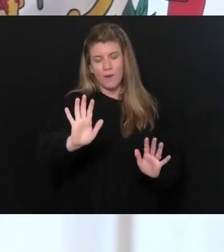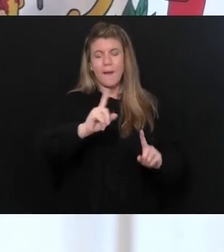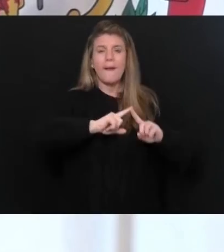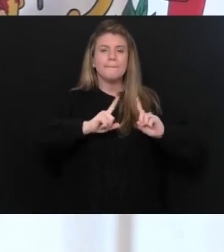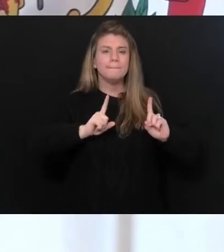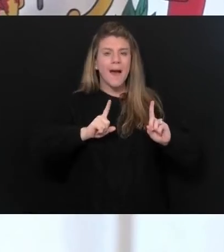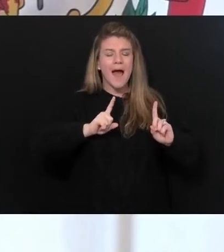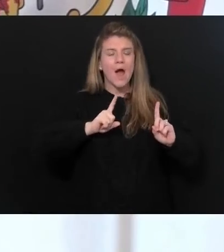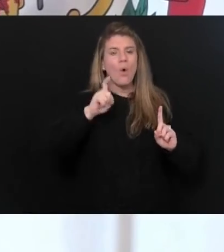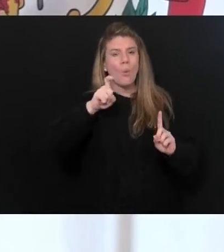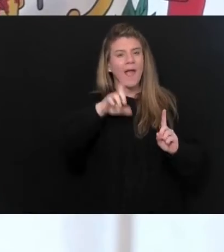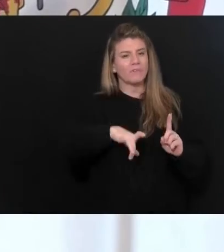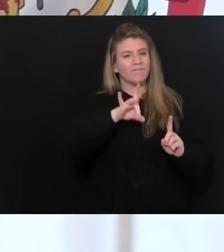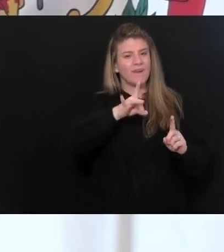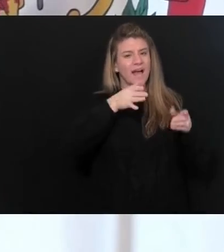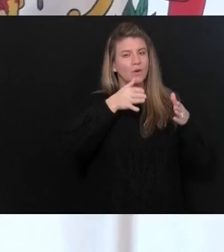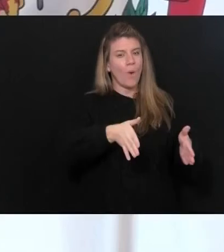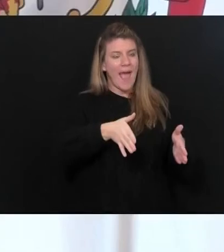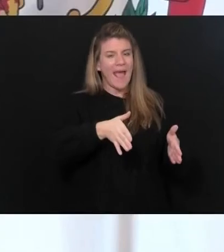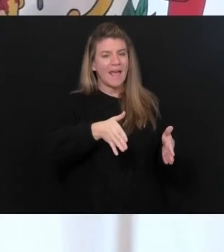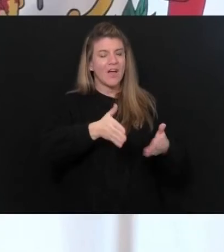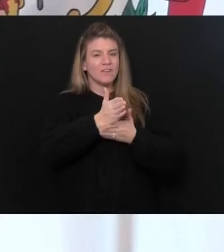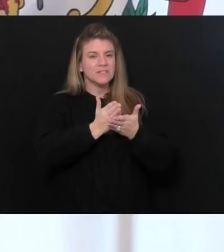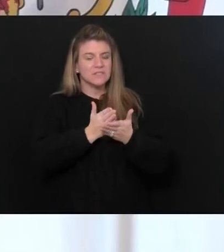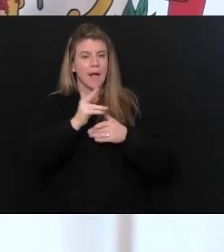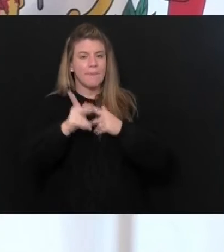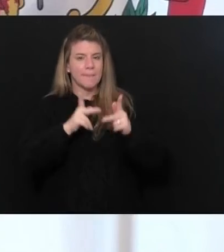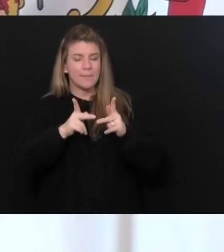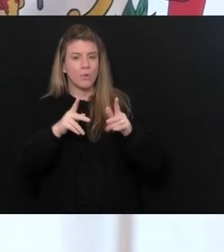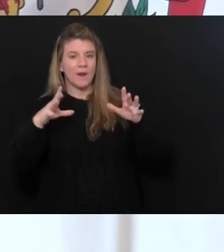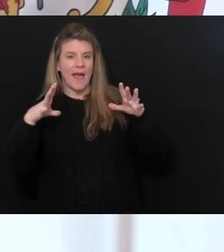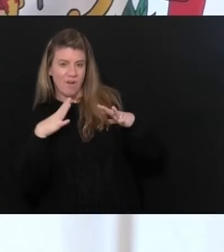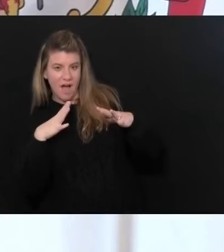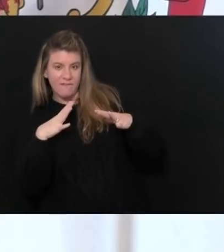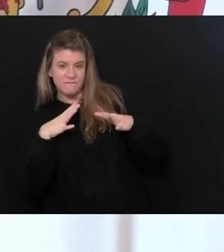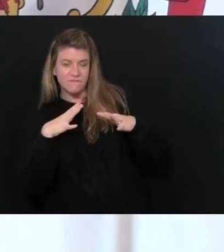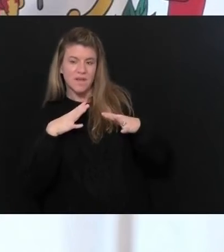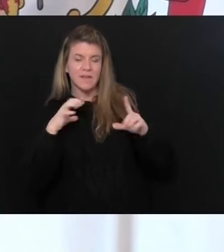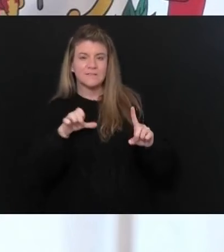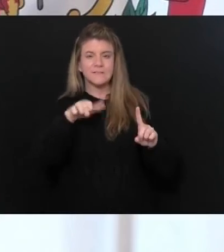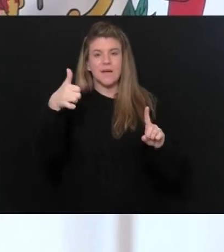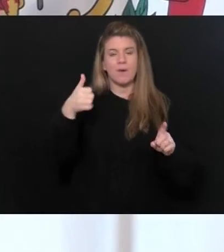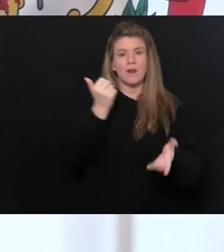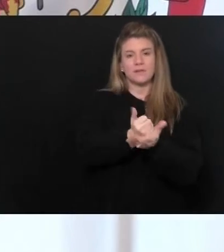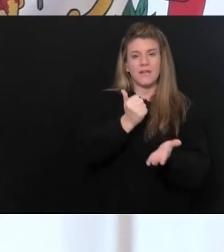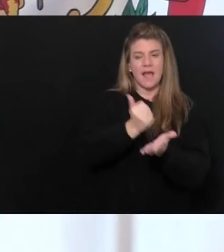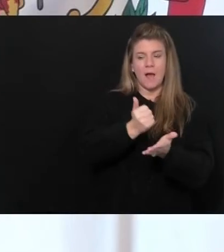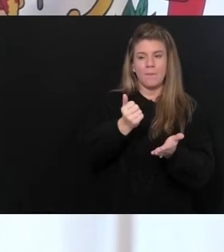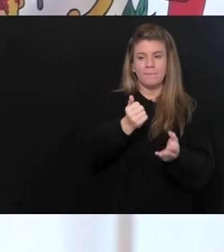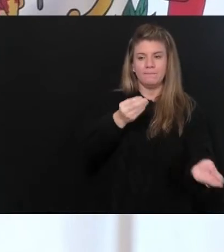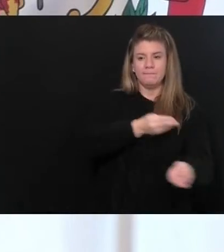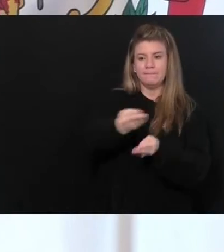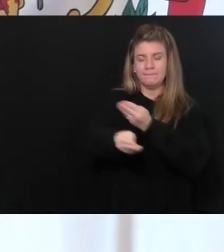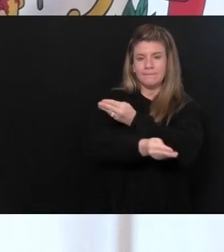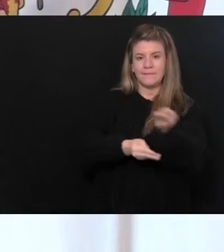way to assist where they can take some time with their family, and some way, somehow, we can back that up some